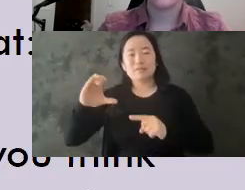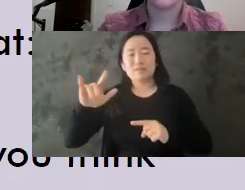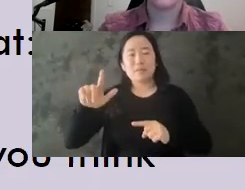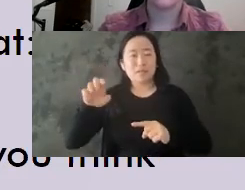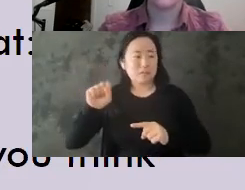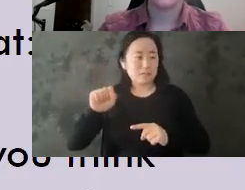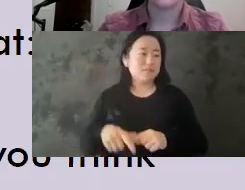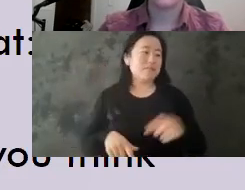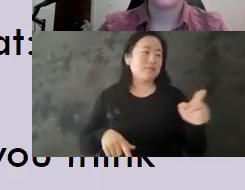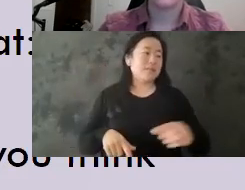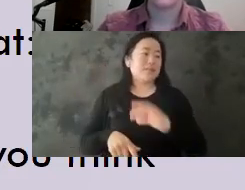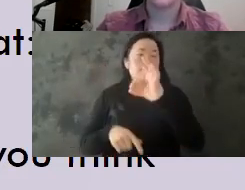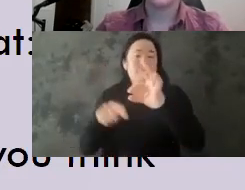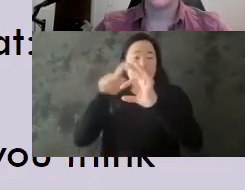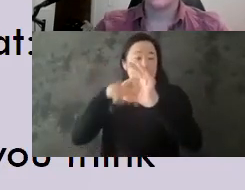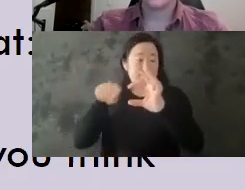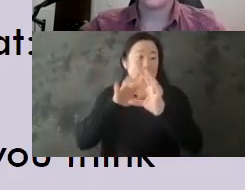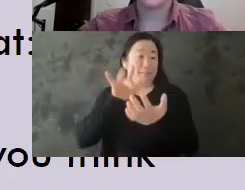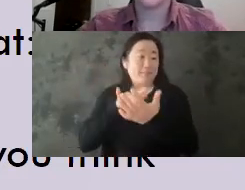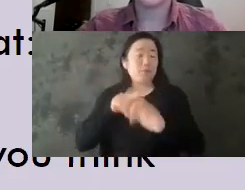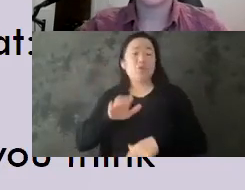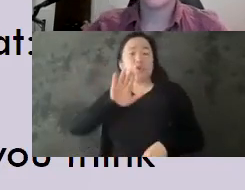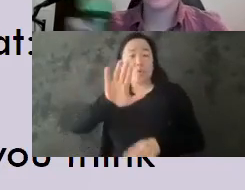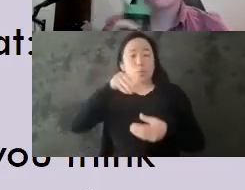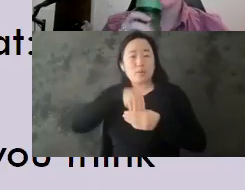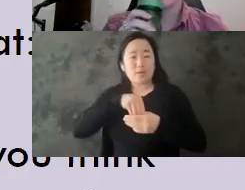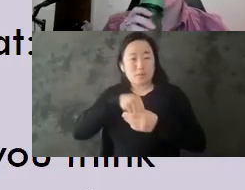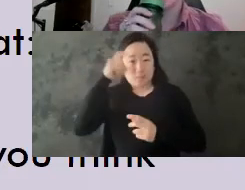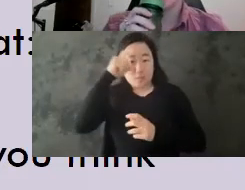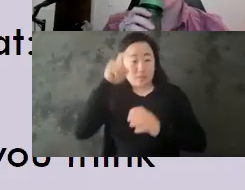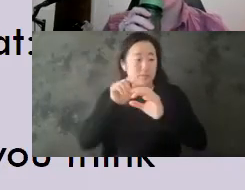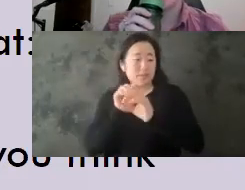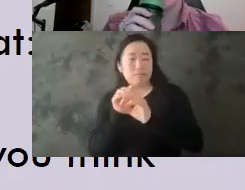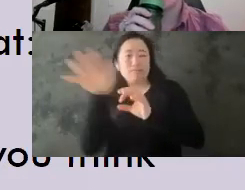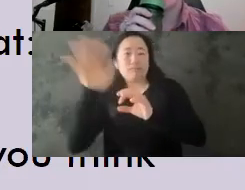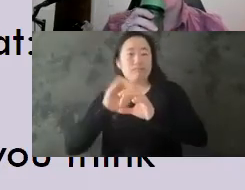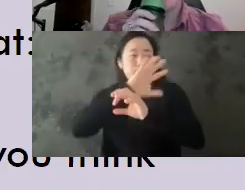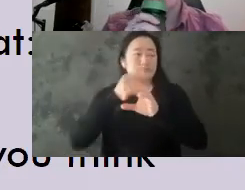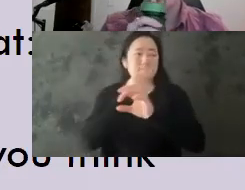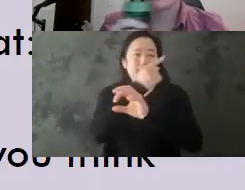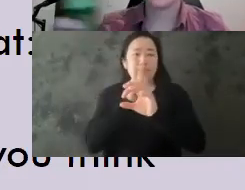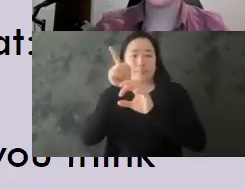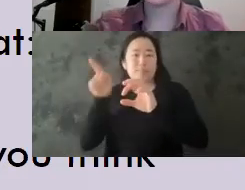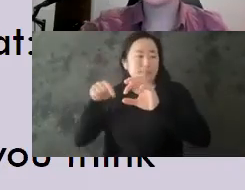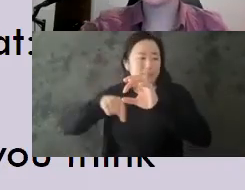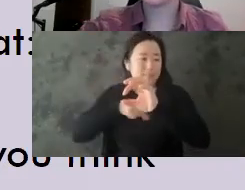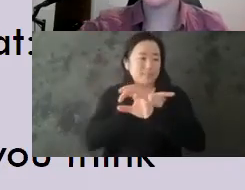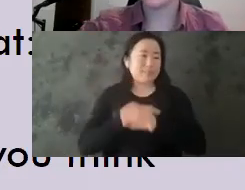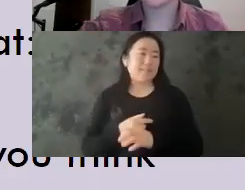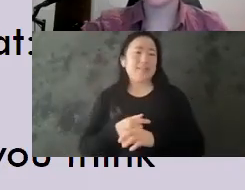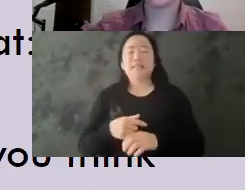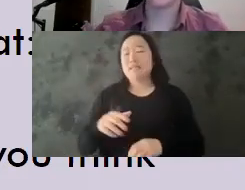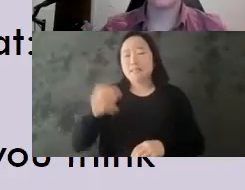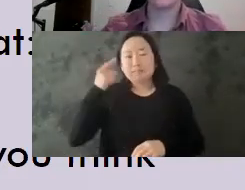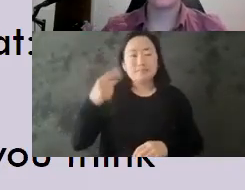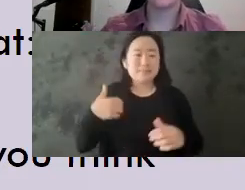inner wisdom. So these are all different paths, and it's not a straight line, of course, right? So like healing is not